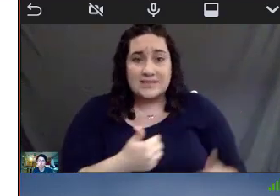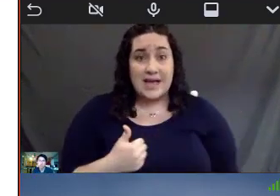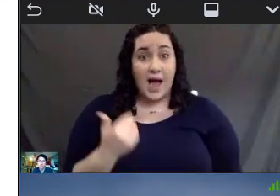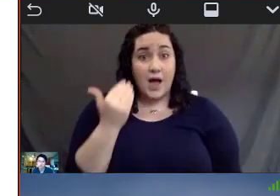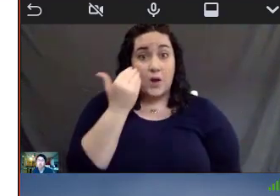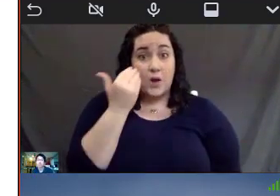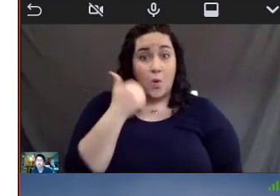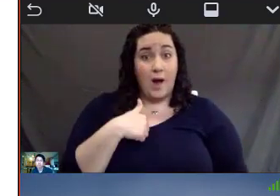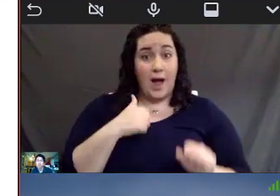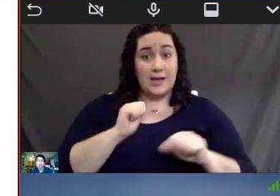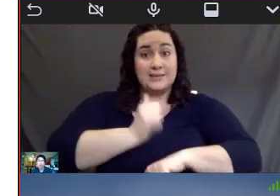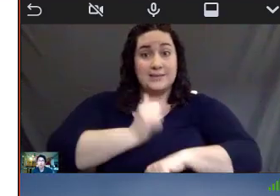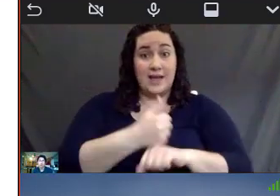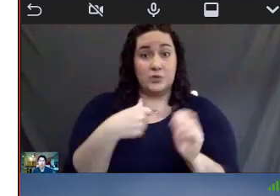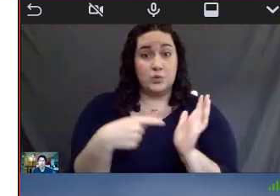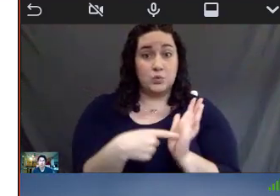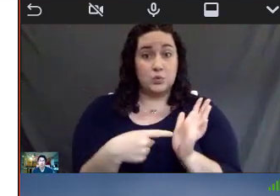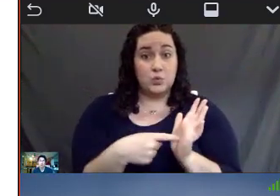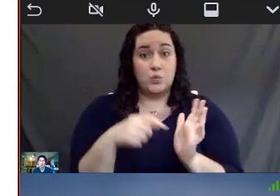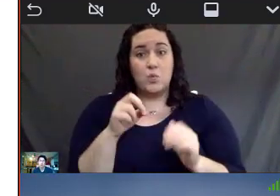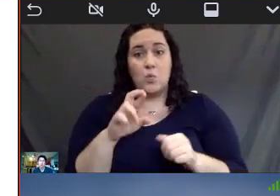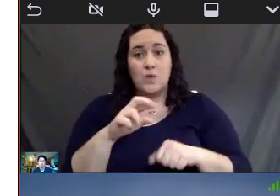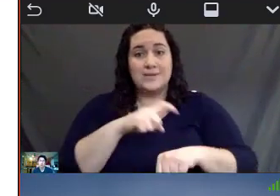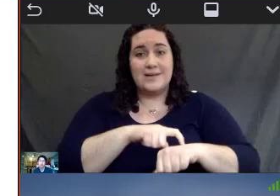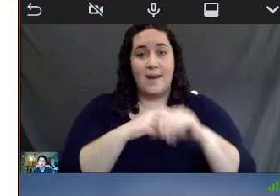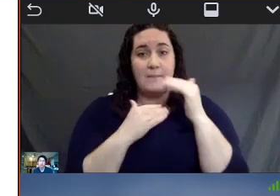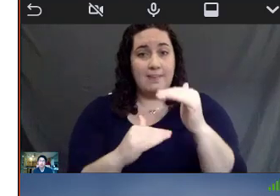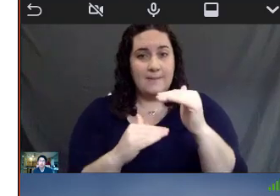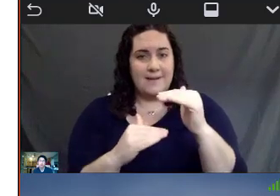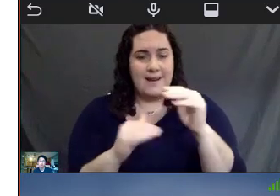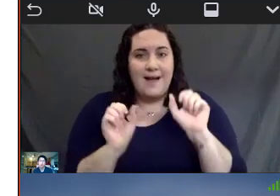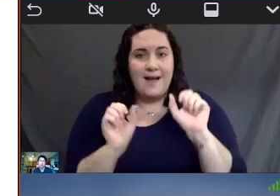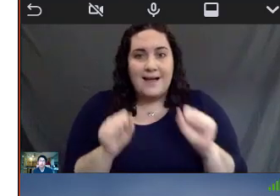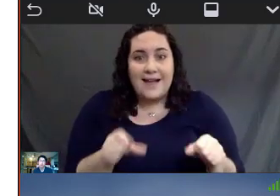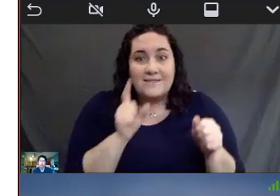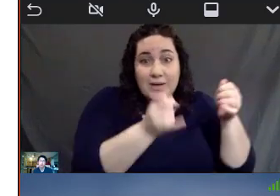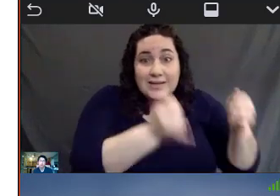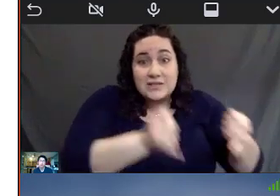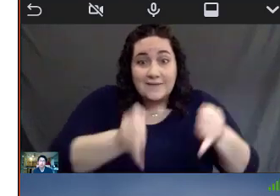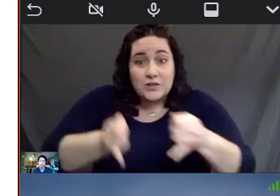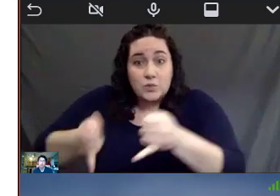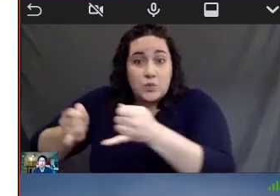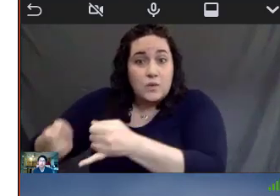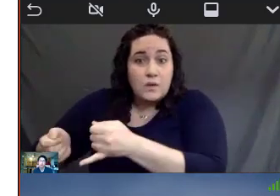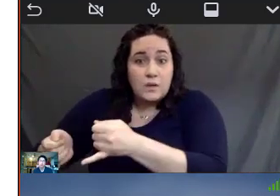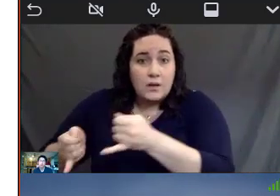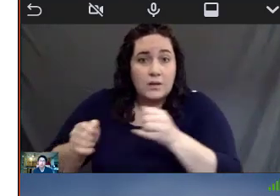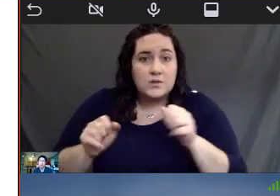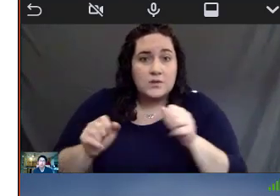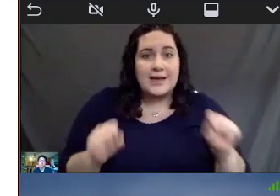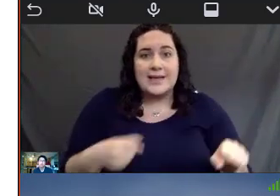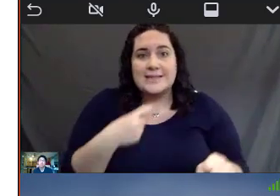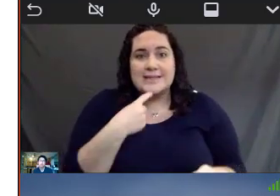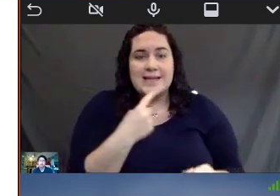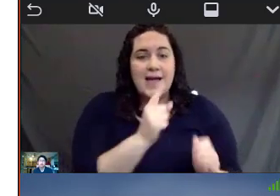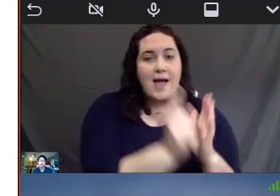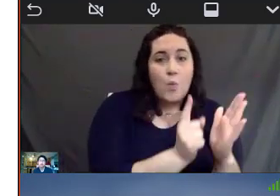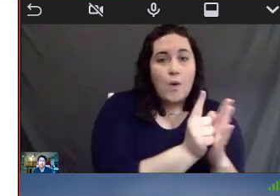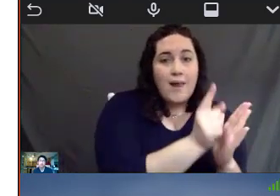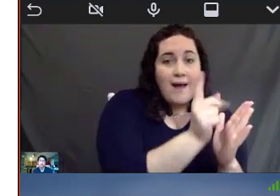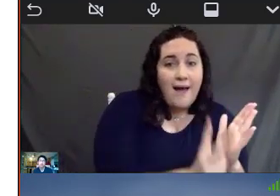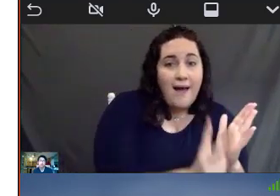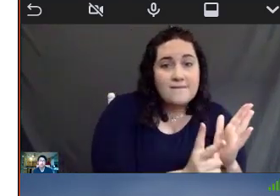things, I can make different deadlines for different students. So I think